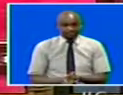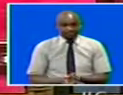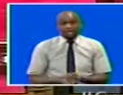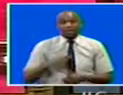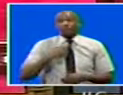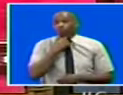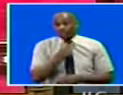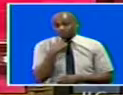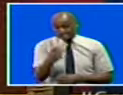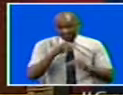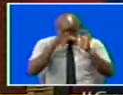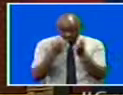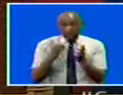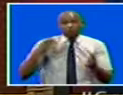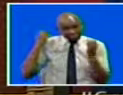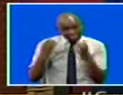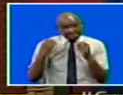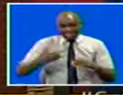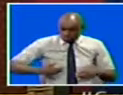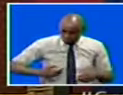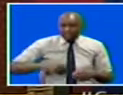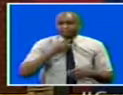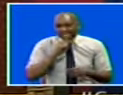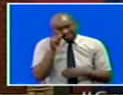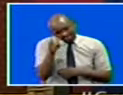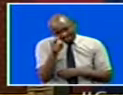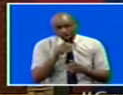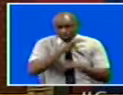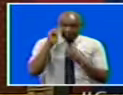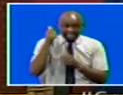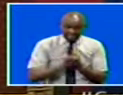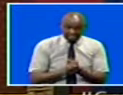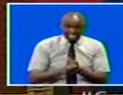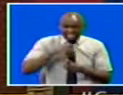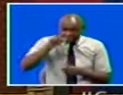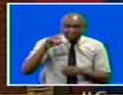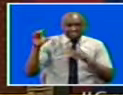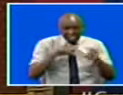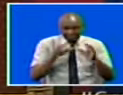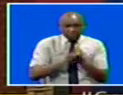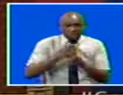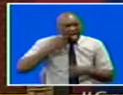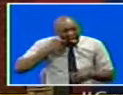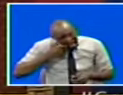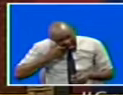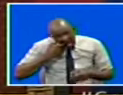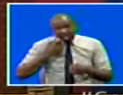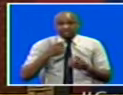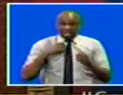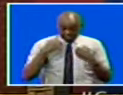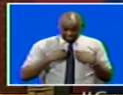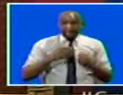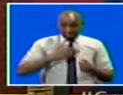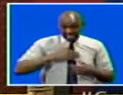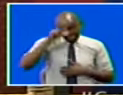I want to assure the families of the thousands of young men and women across the country who are victims of the drug trade that my